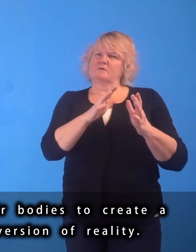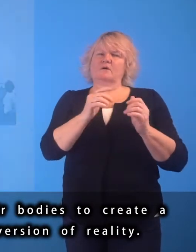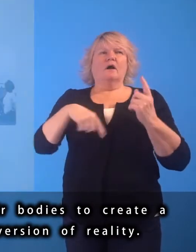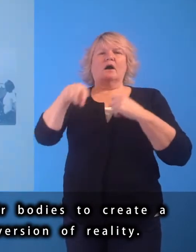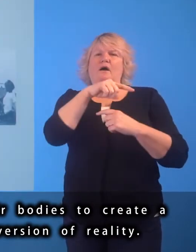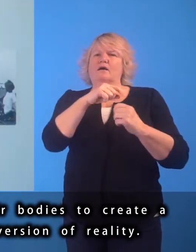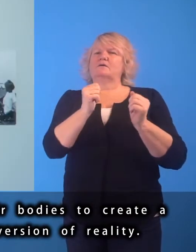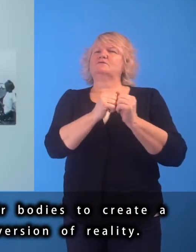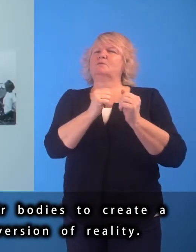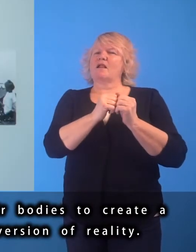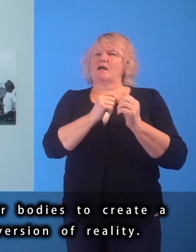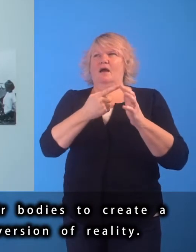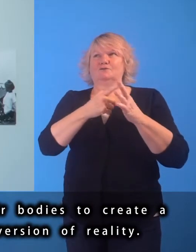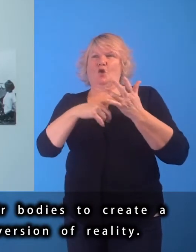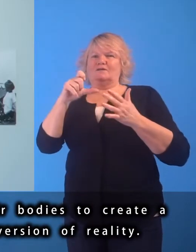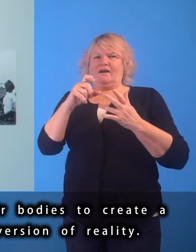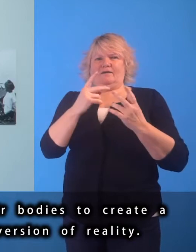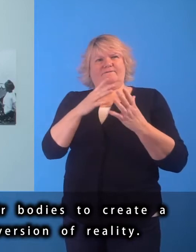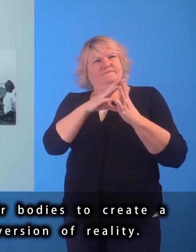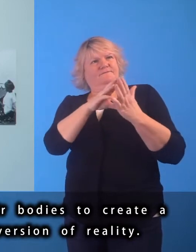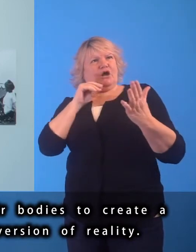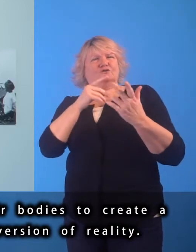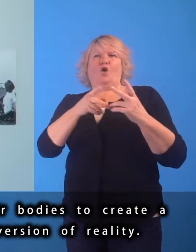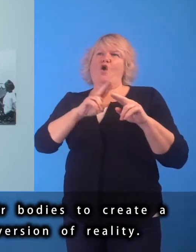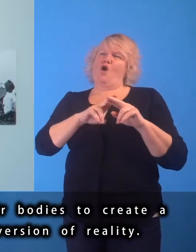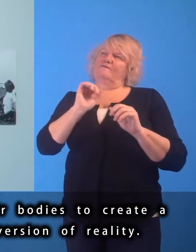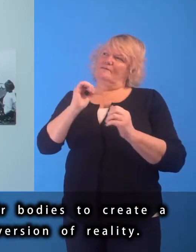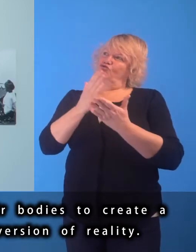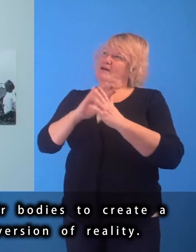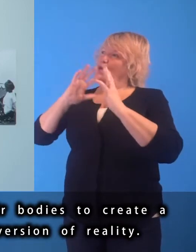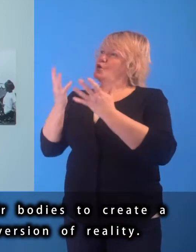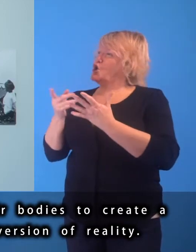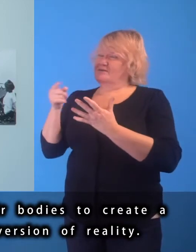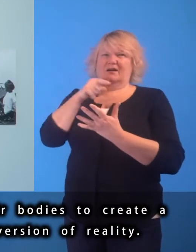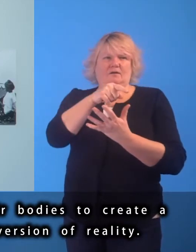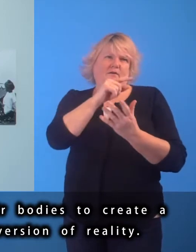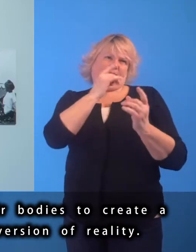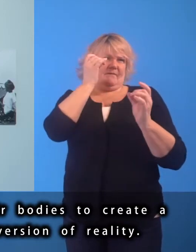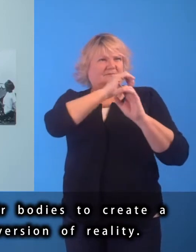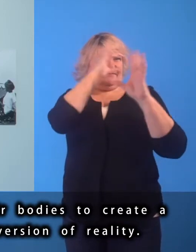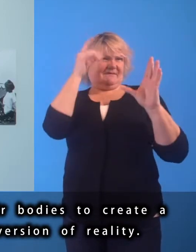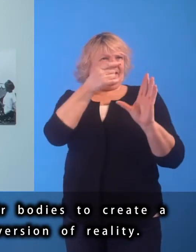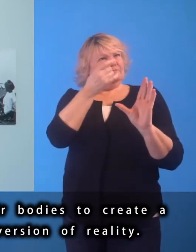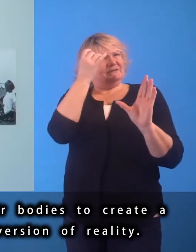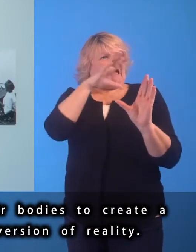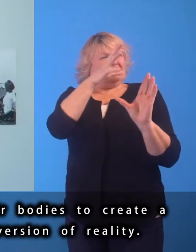bodies to create a commercially viable, exotic version of reality.